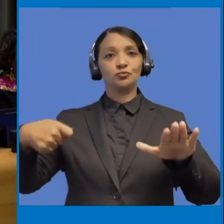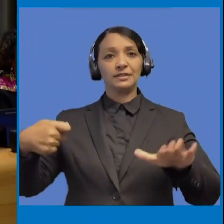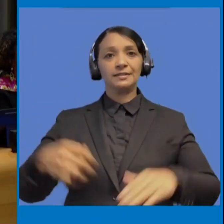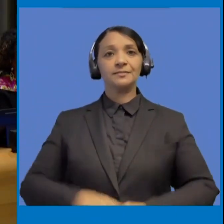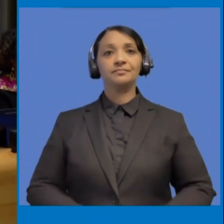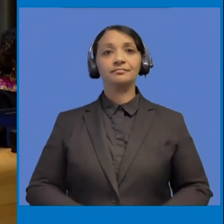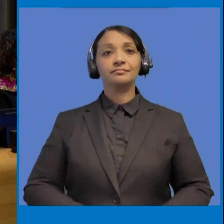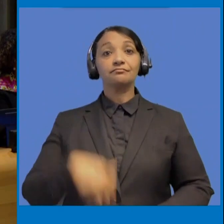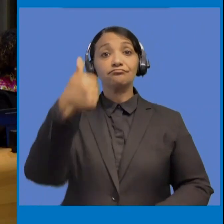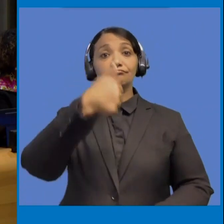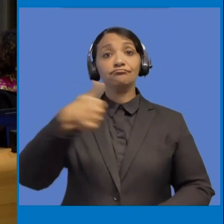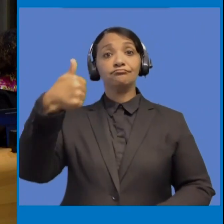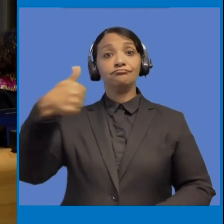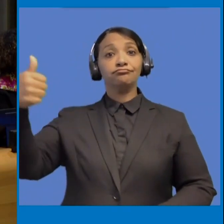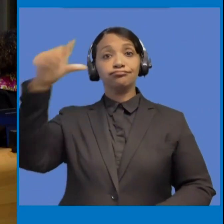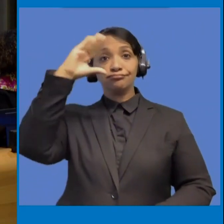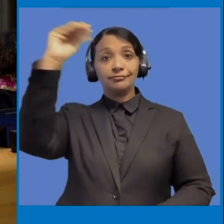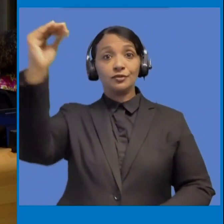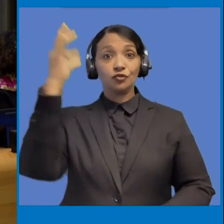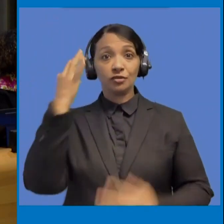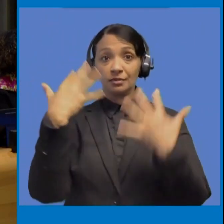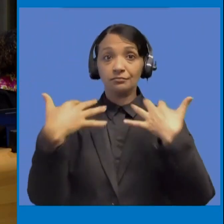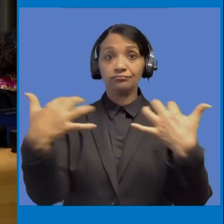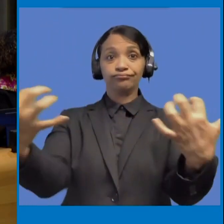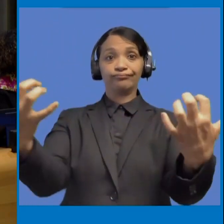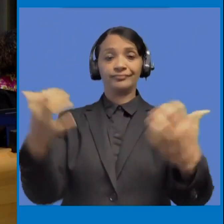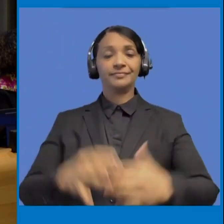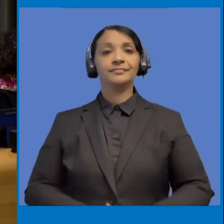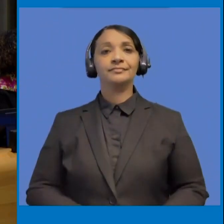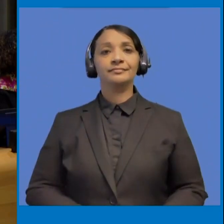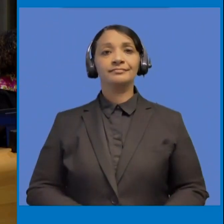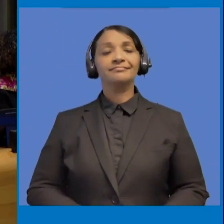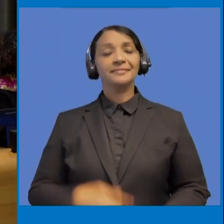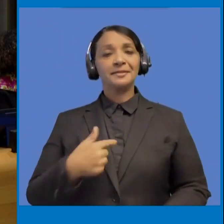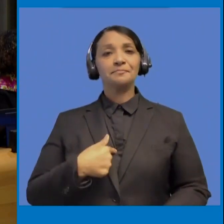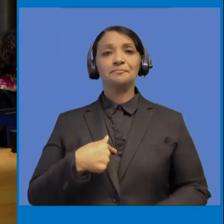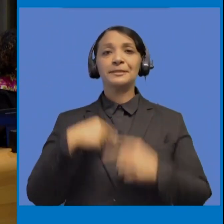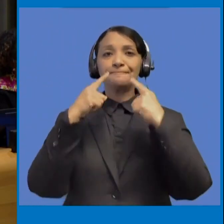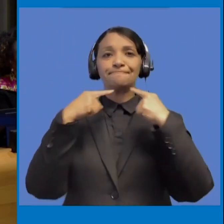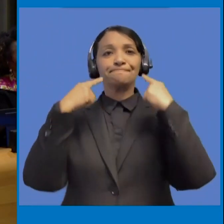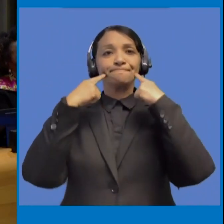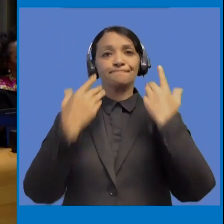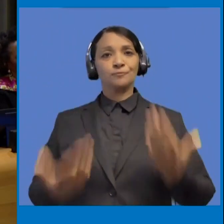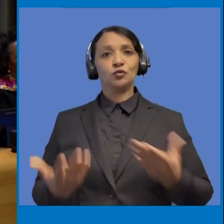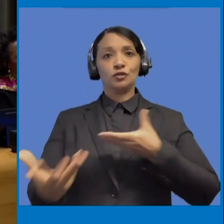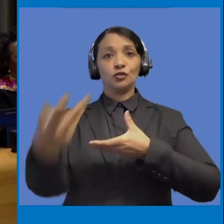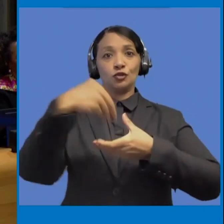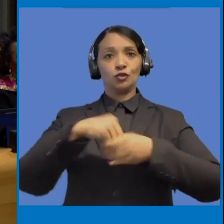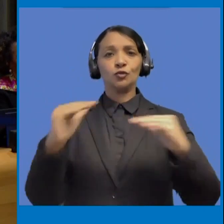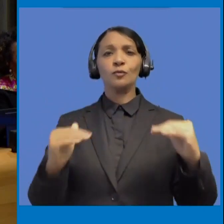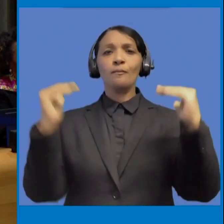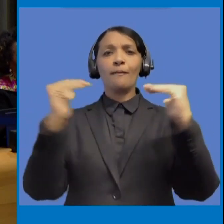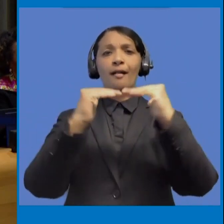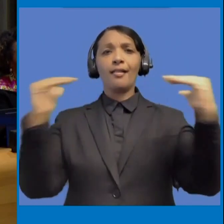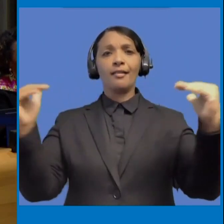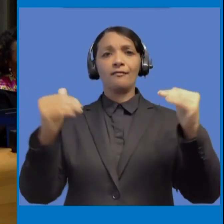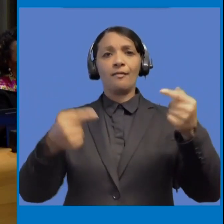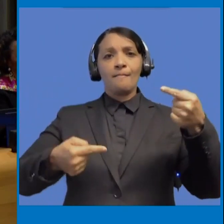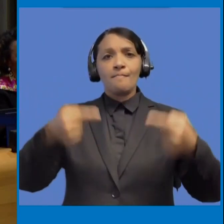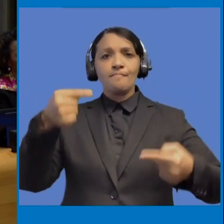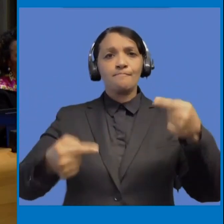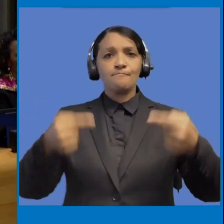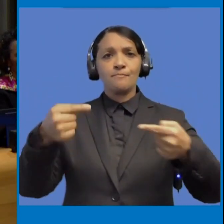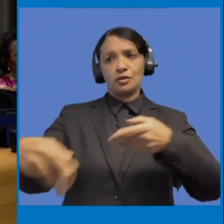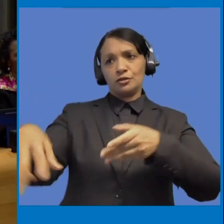ladies and gentlemen, I'm pleased to participate in the high-level policy dialogue of the 2023 Africa Dialogue